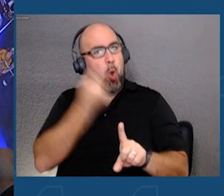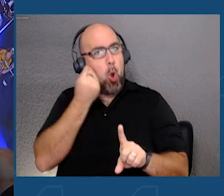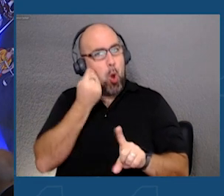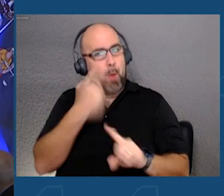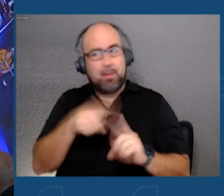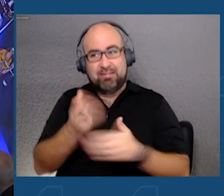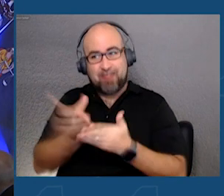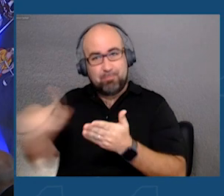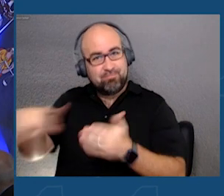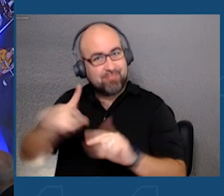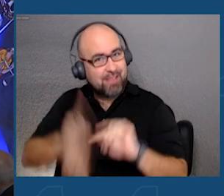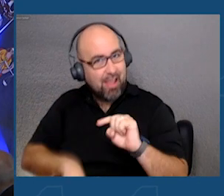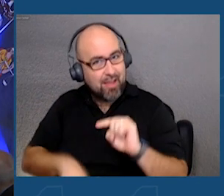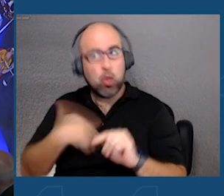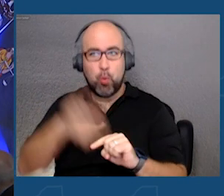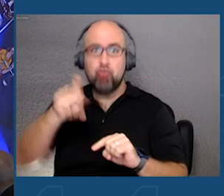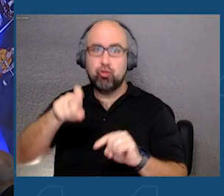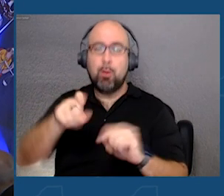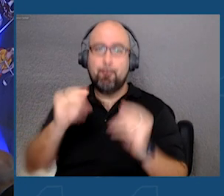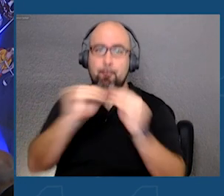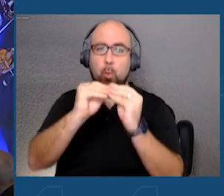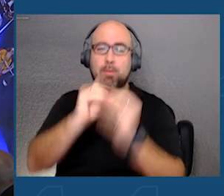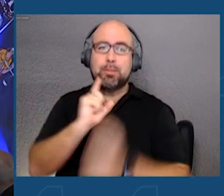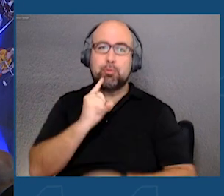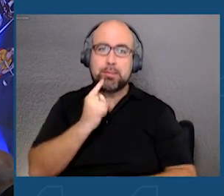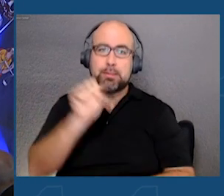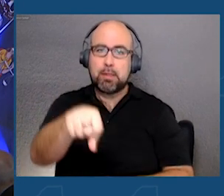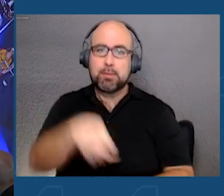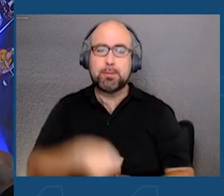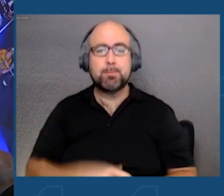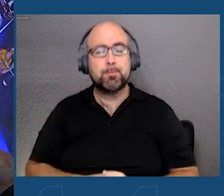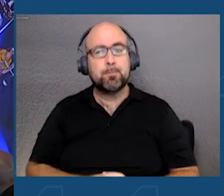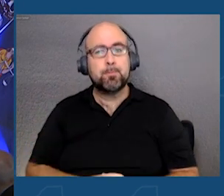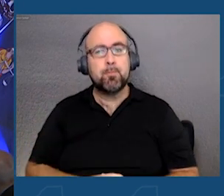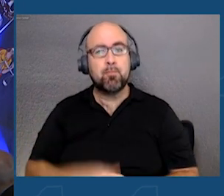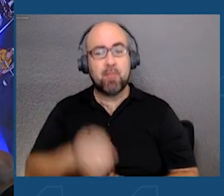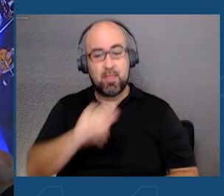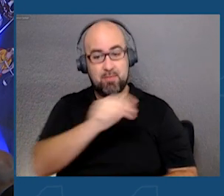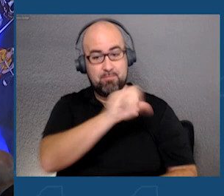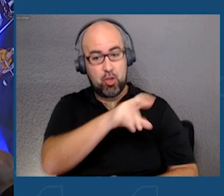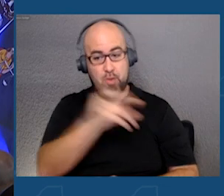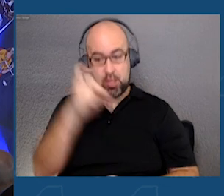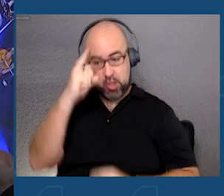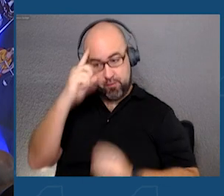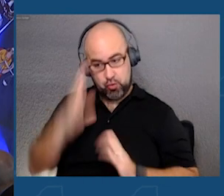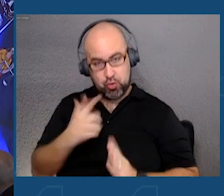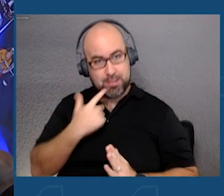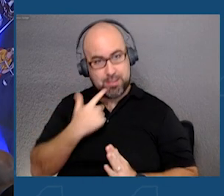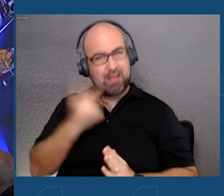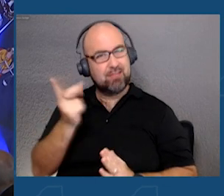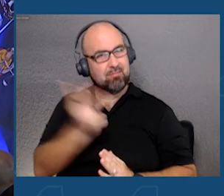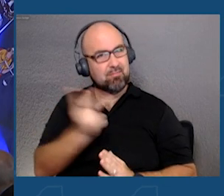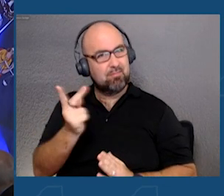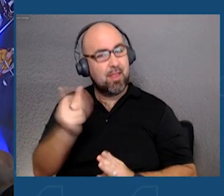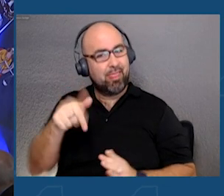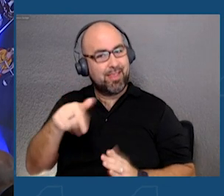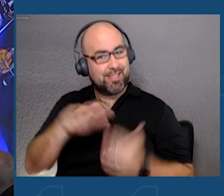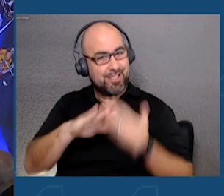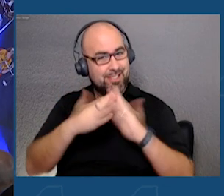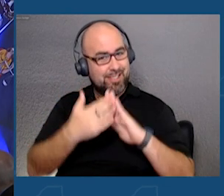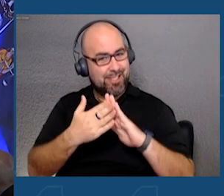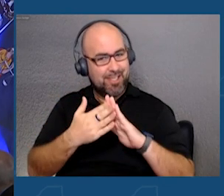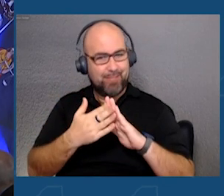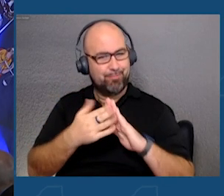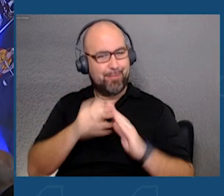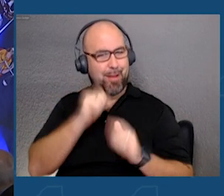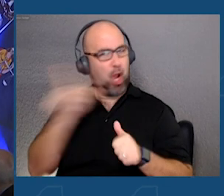seriously. And as the mayor and the governor both said, this is a city that, this is not the first crisis we